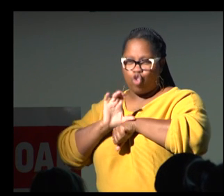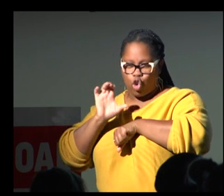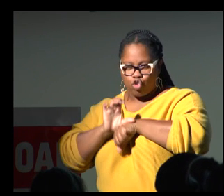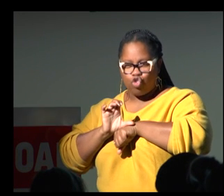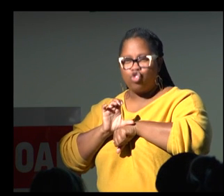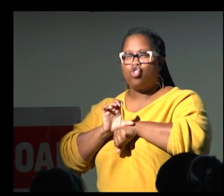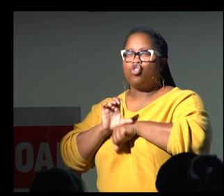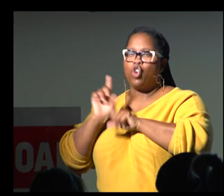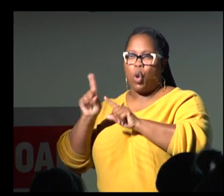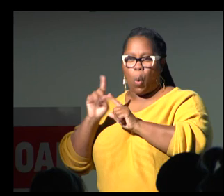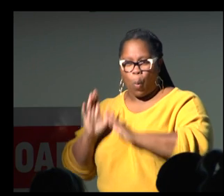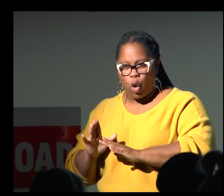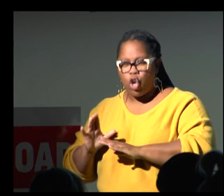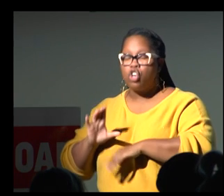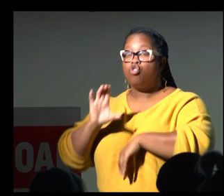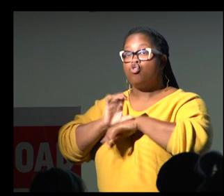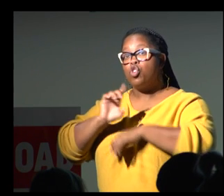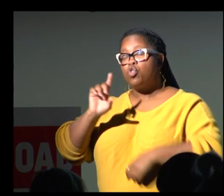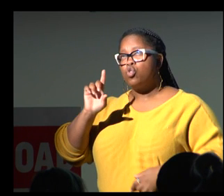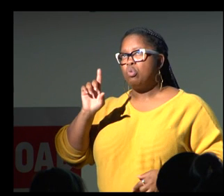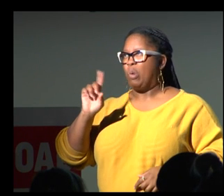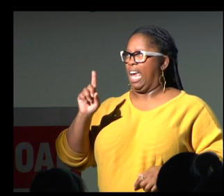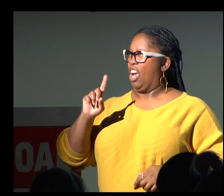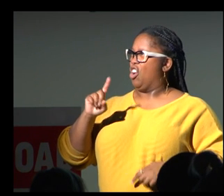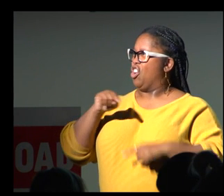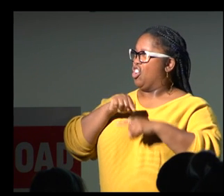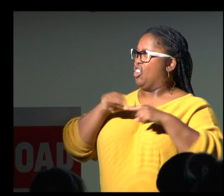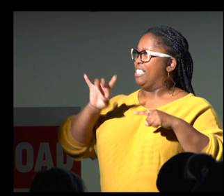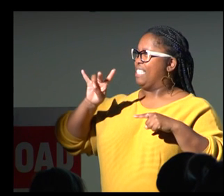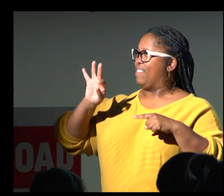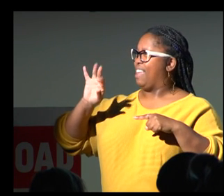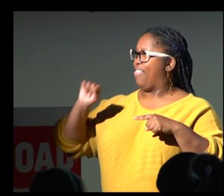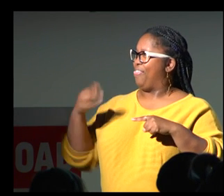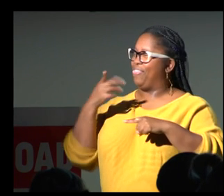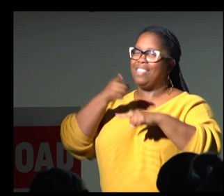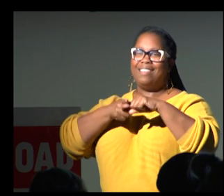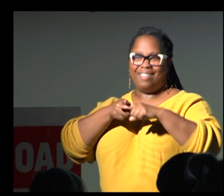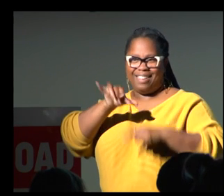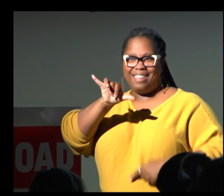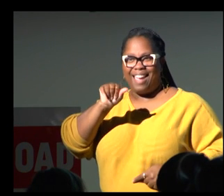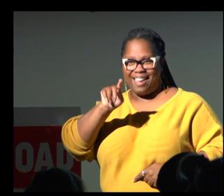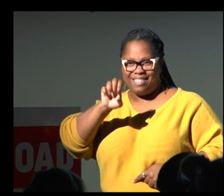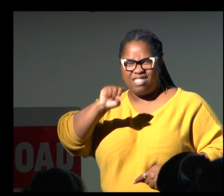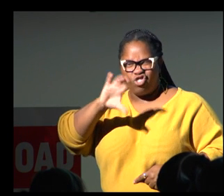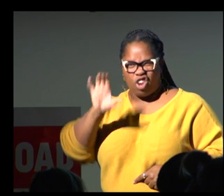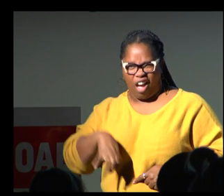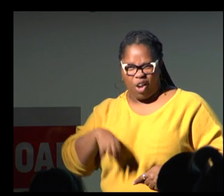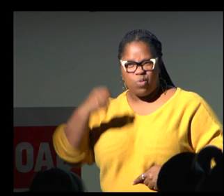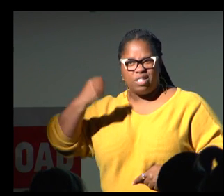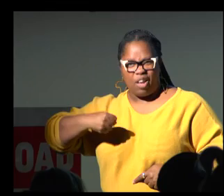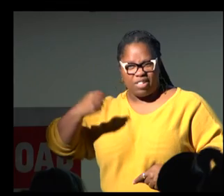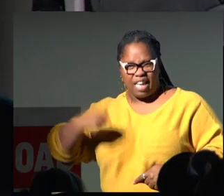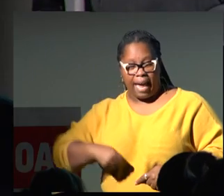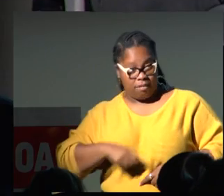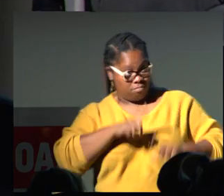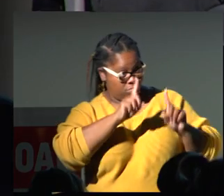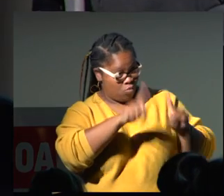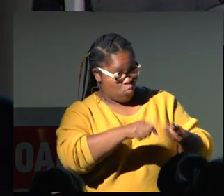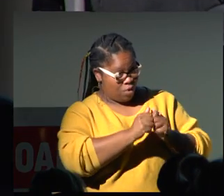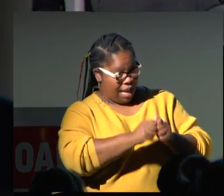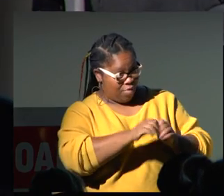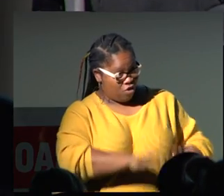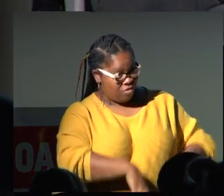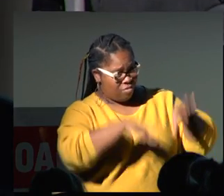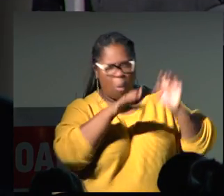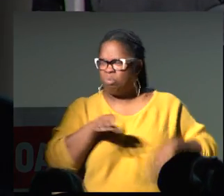churchgoer. She went to a church on, I think it was like on 79th and Yates in Chicago. Did you go with her? Yeah, she took me to church